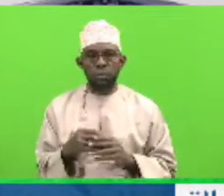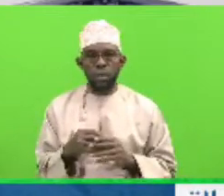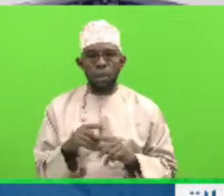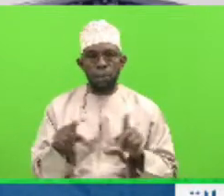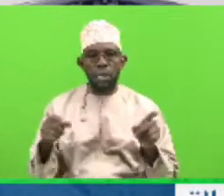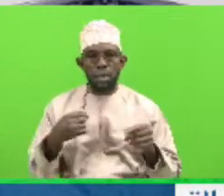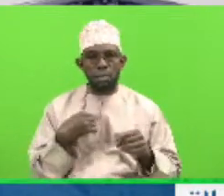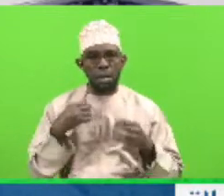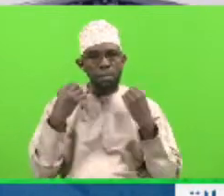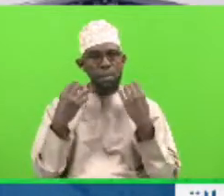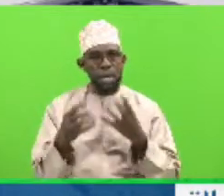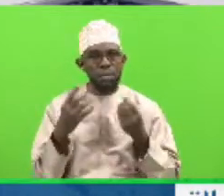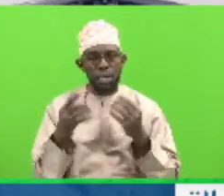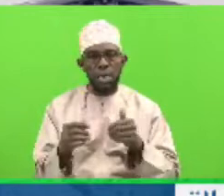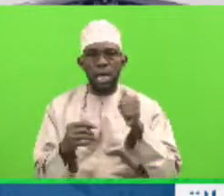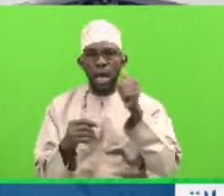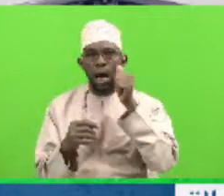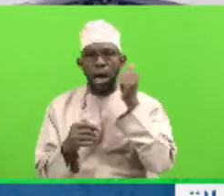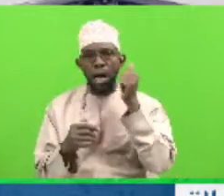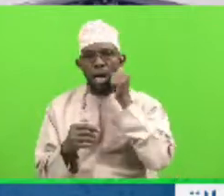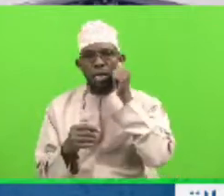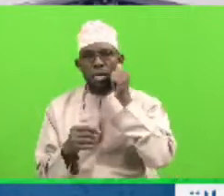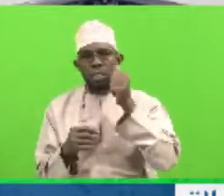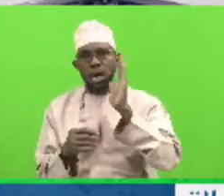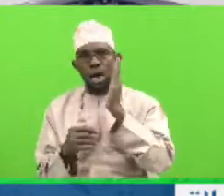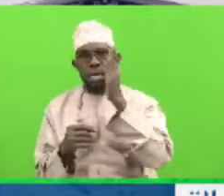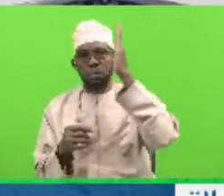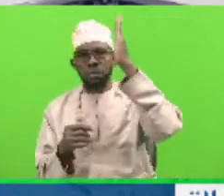But I have many with Adam. I have